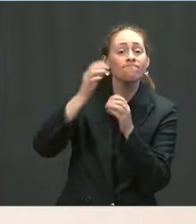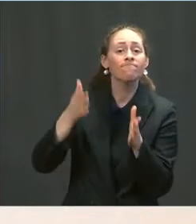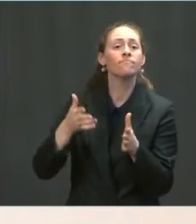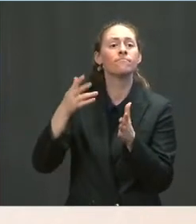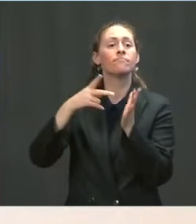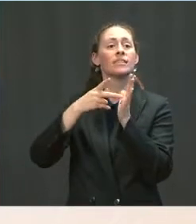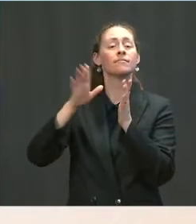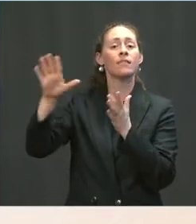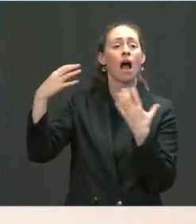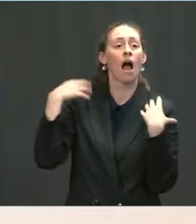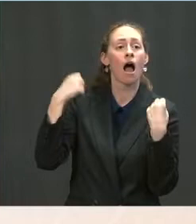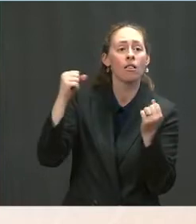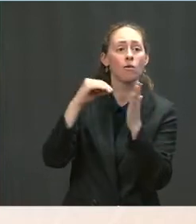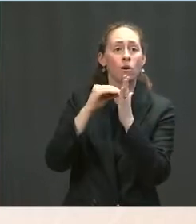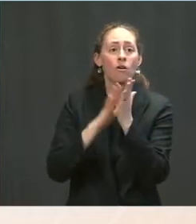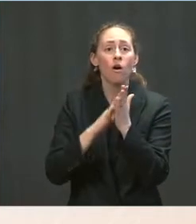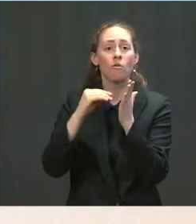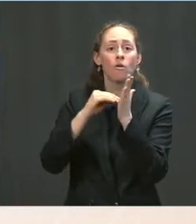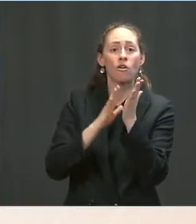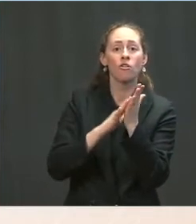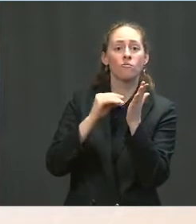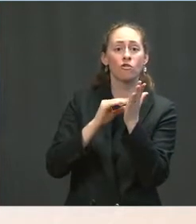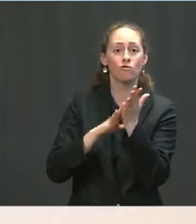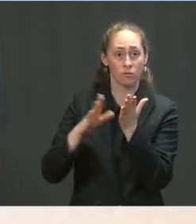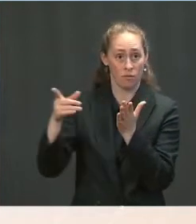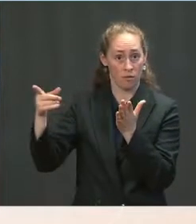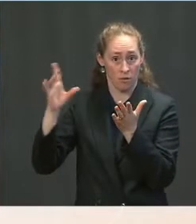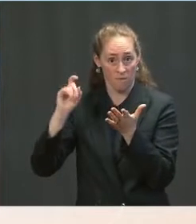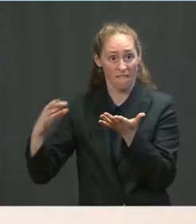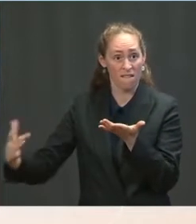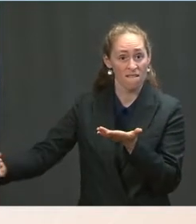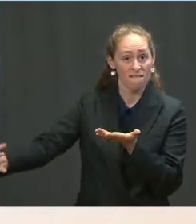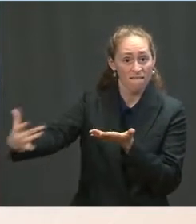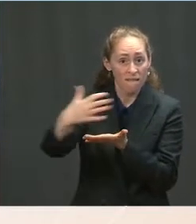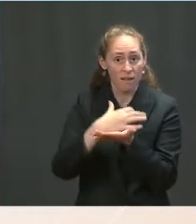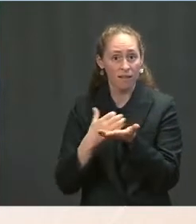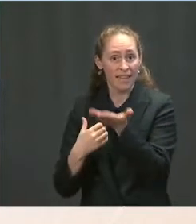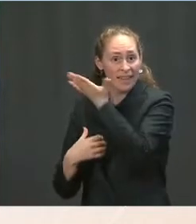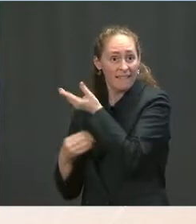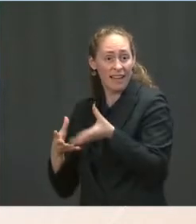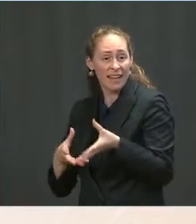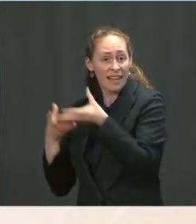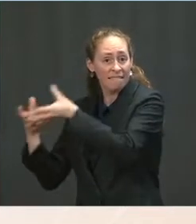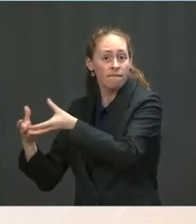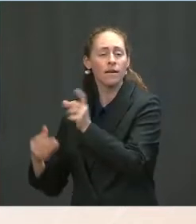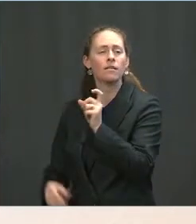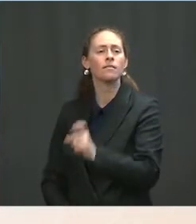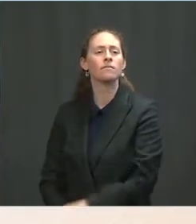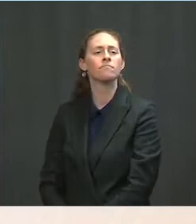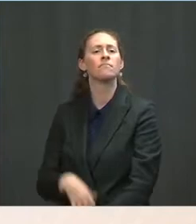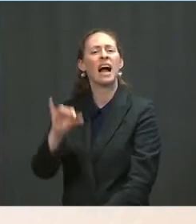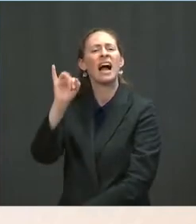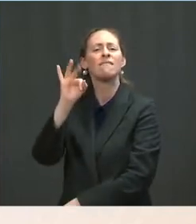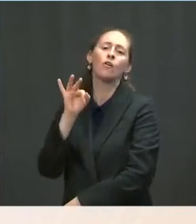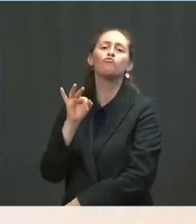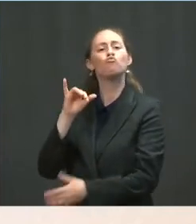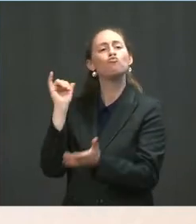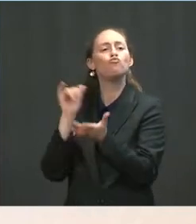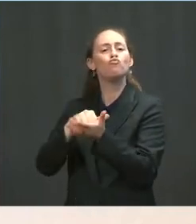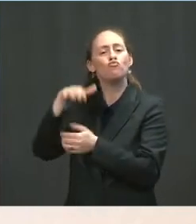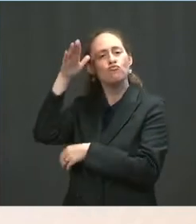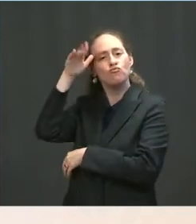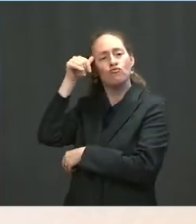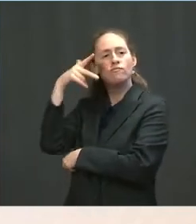be paying for the tests that they take if they do not attest to being vaccinated? So the agencies will pay for the cost of